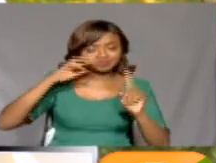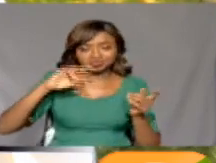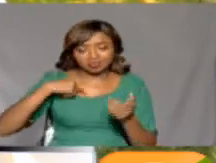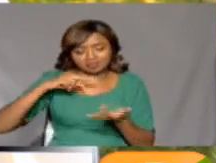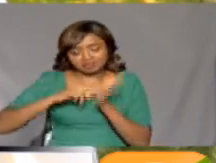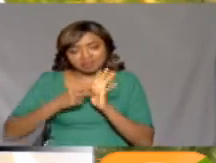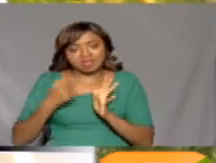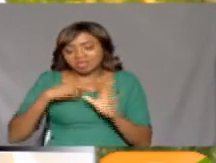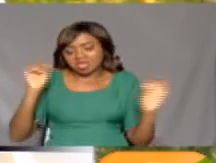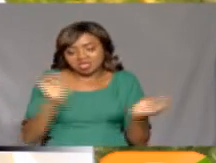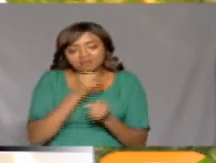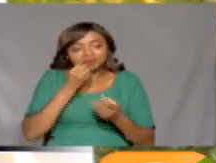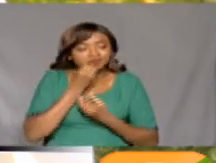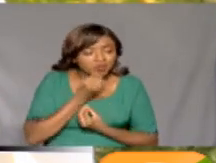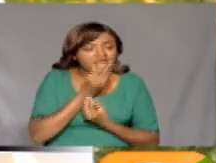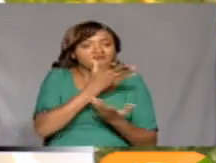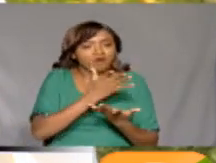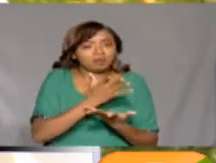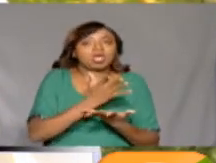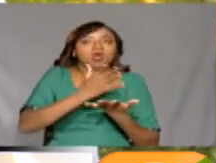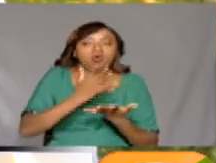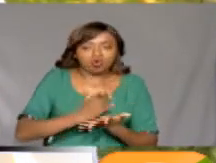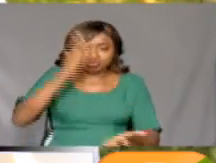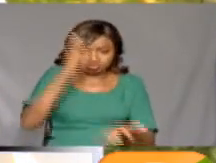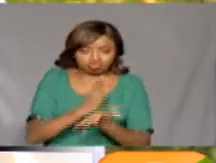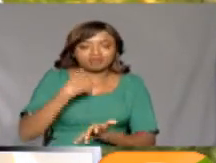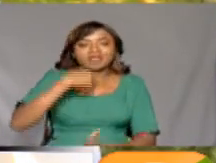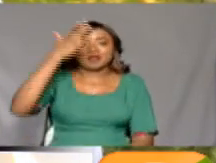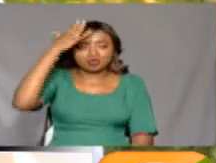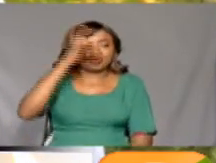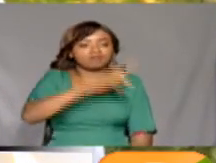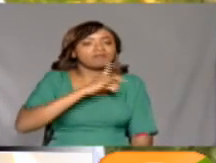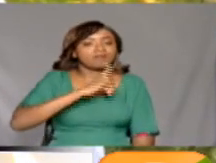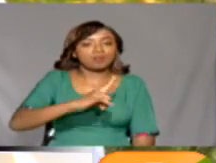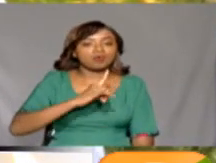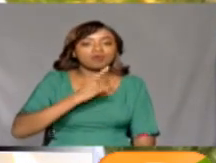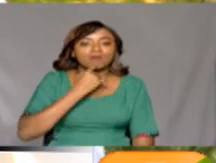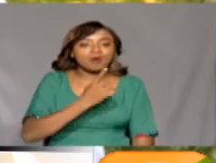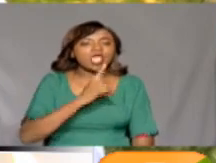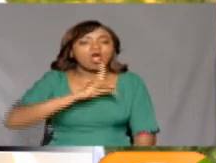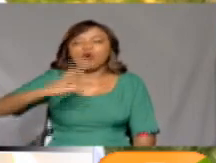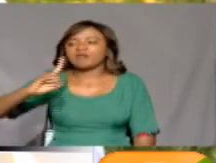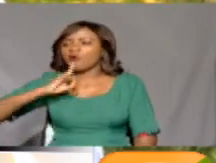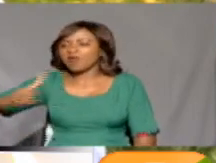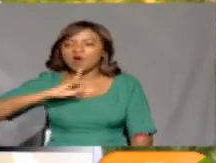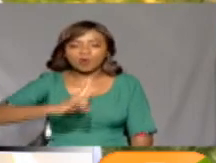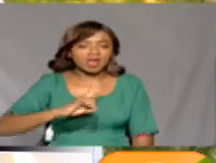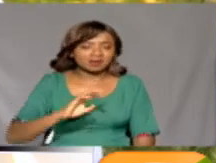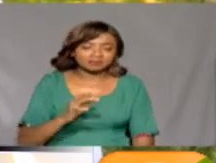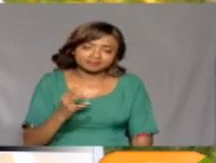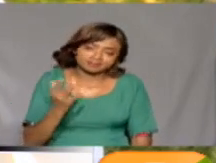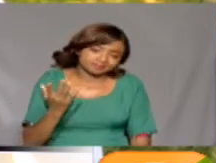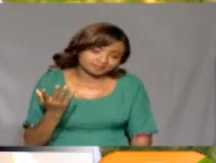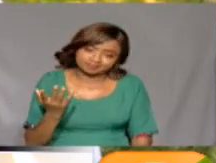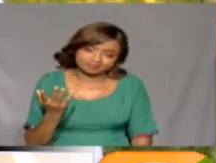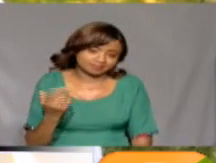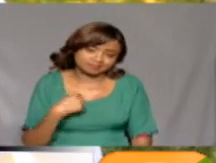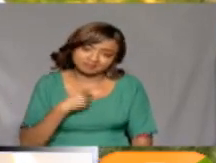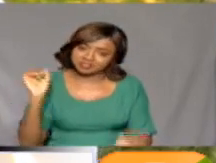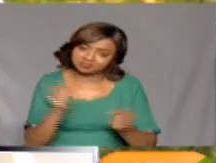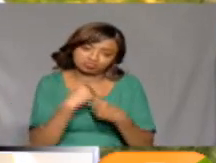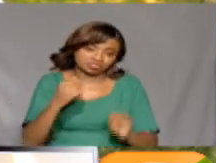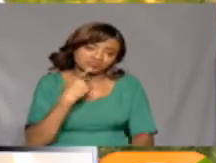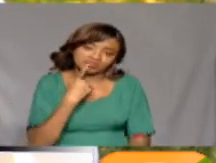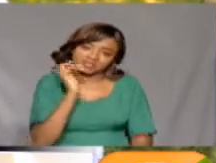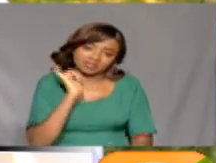quite a clear account of what happened. Of course, it is unfortunate that things happened in those days in